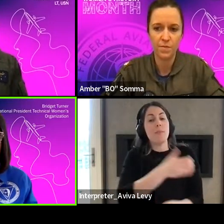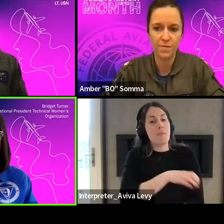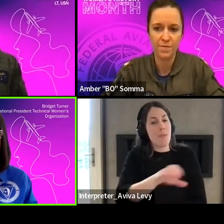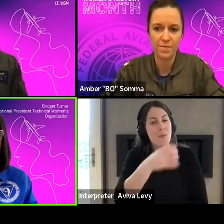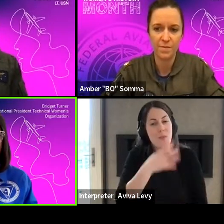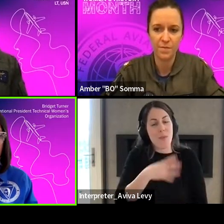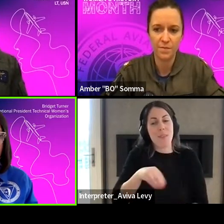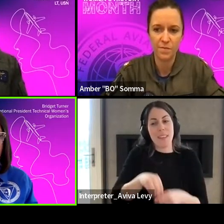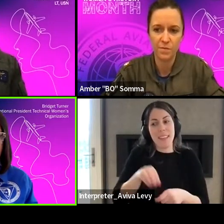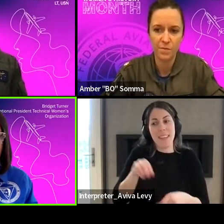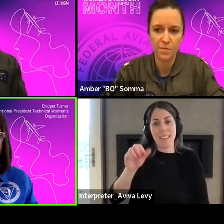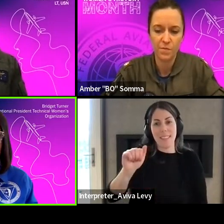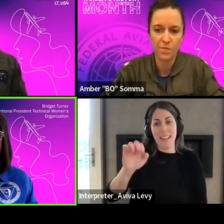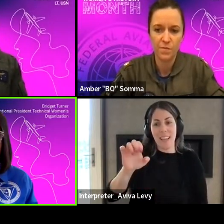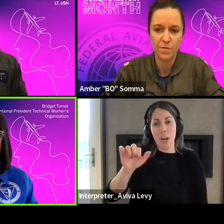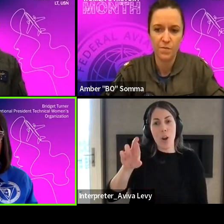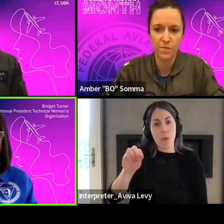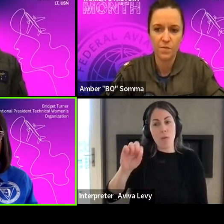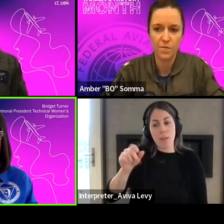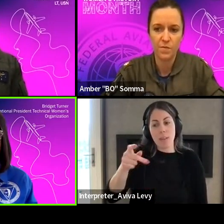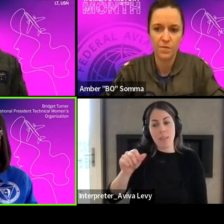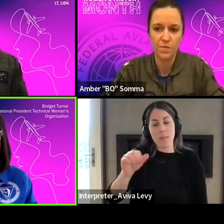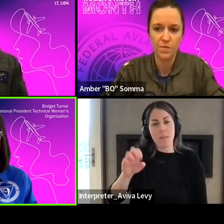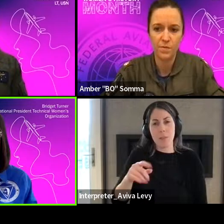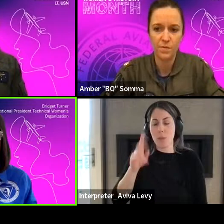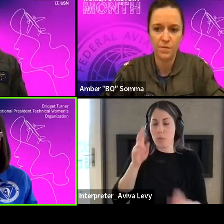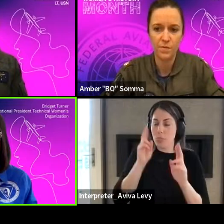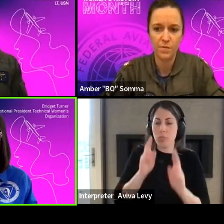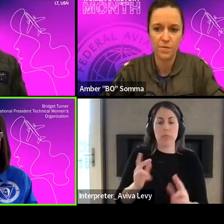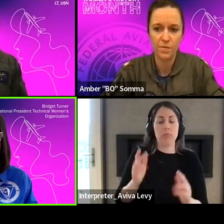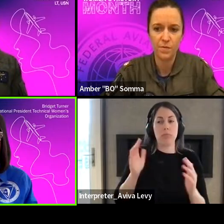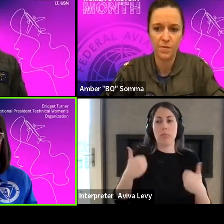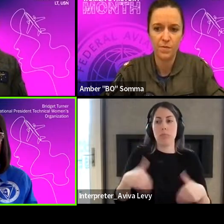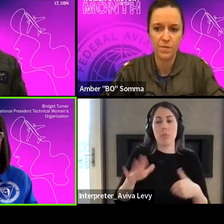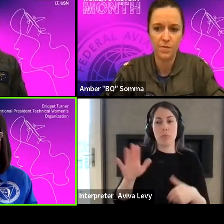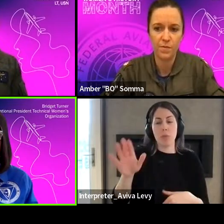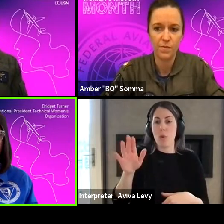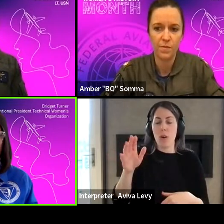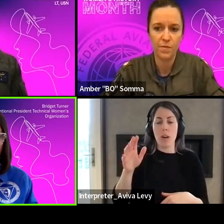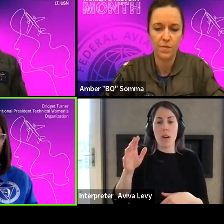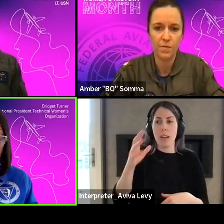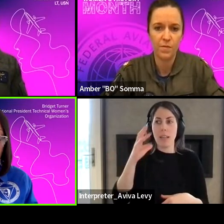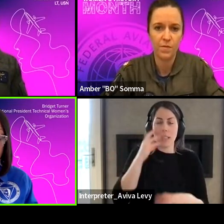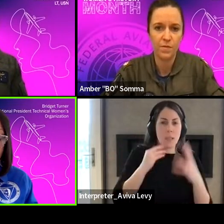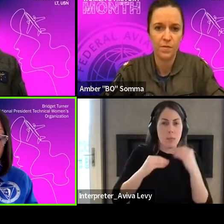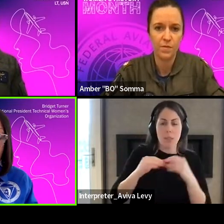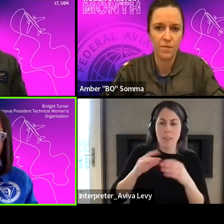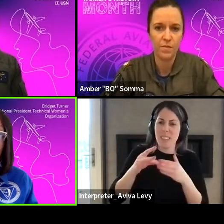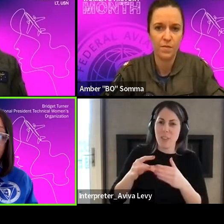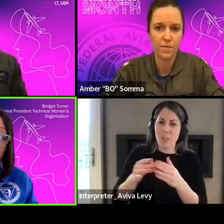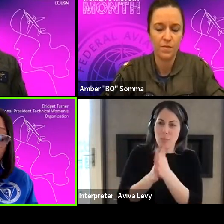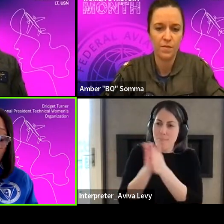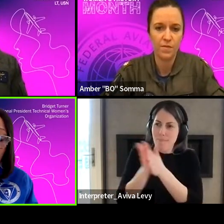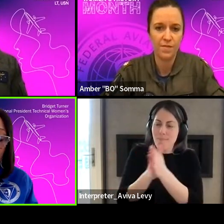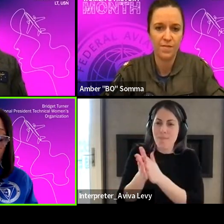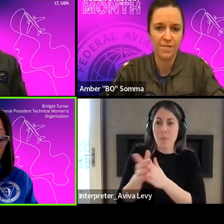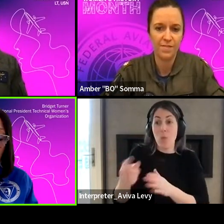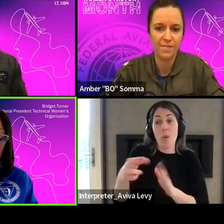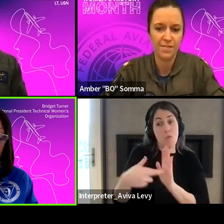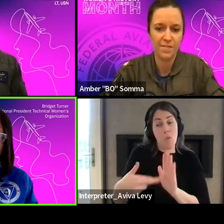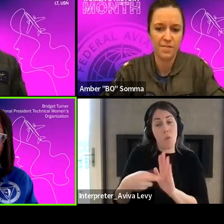leadership. Their desire to serve their country makes them role models for all women. And thank